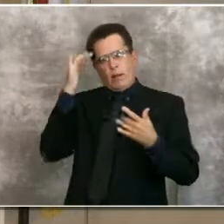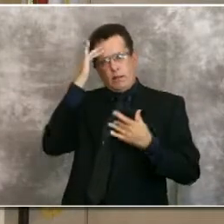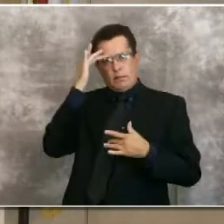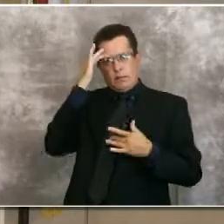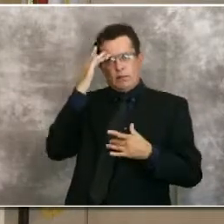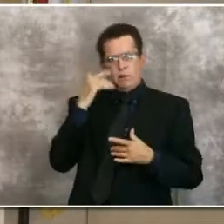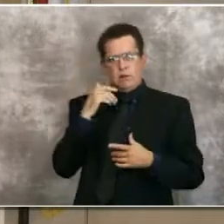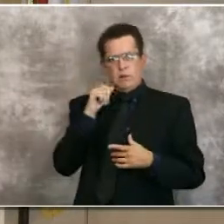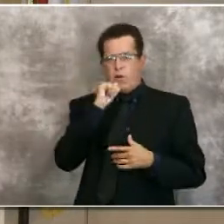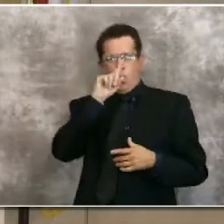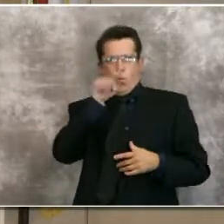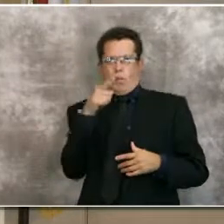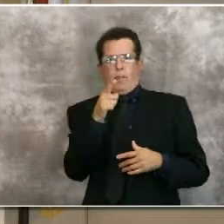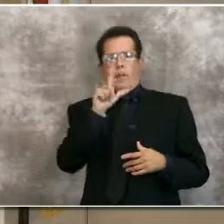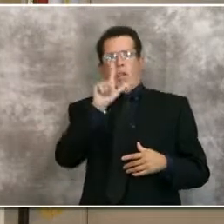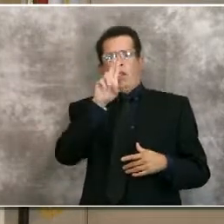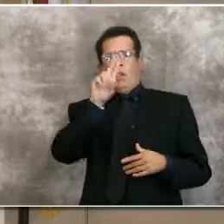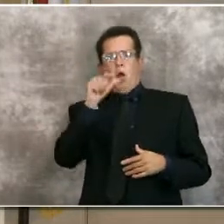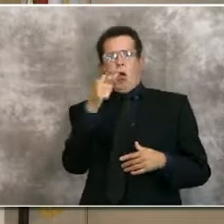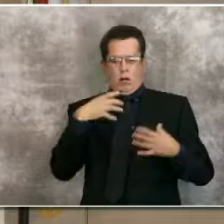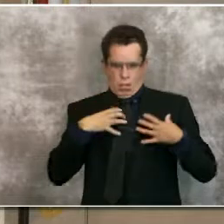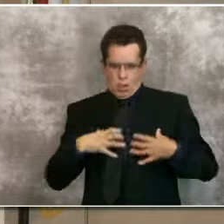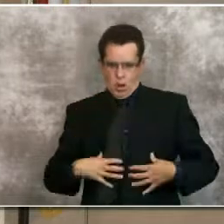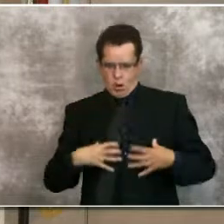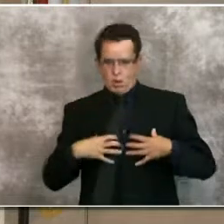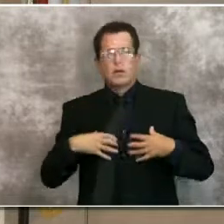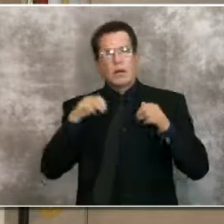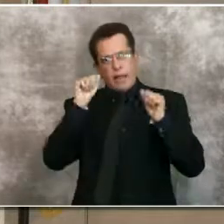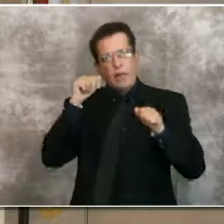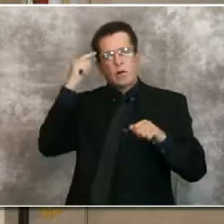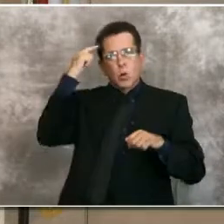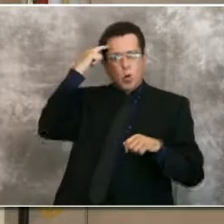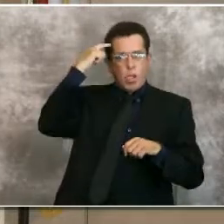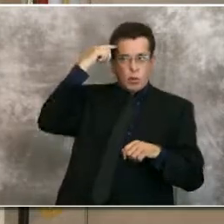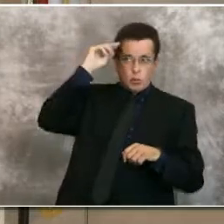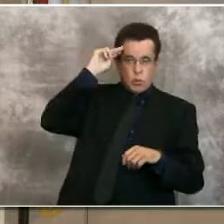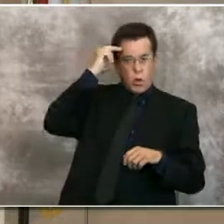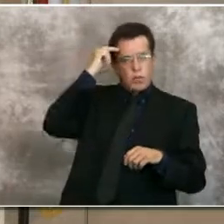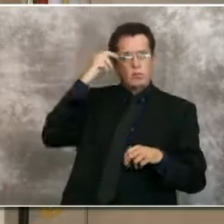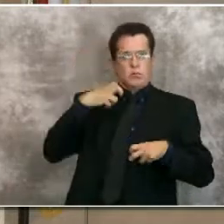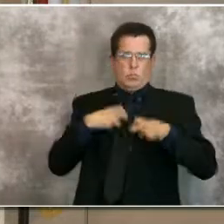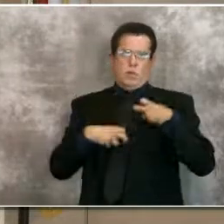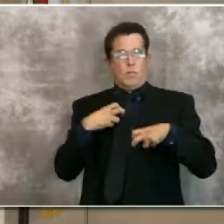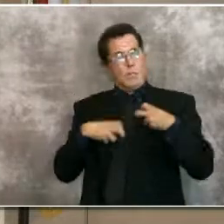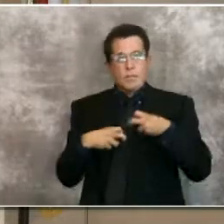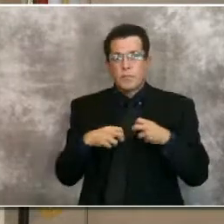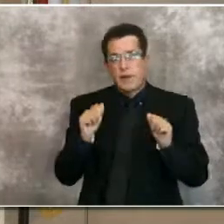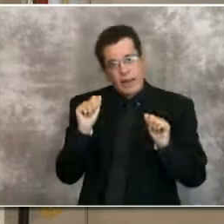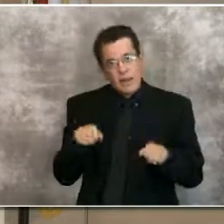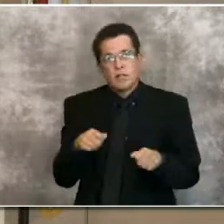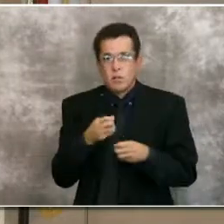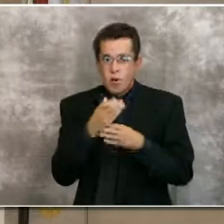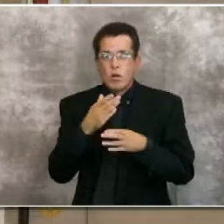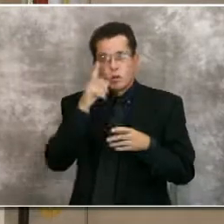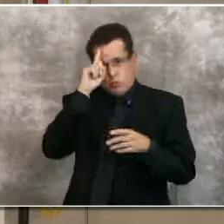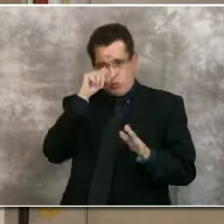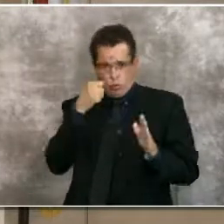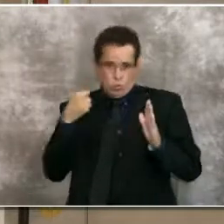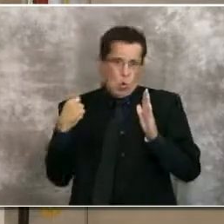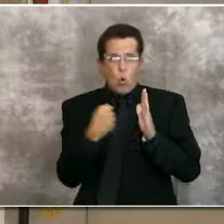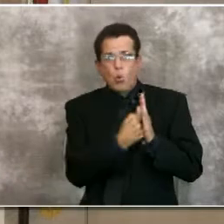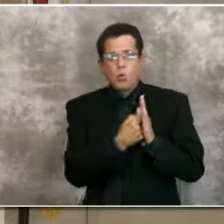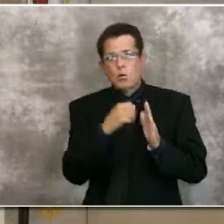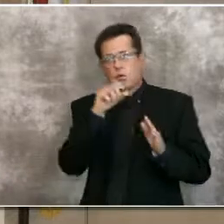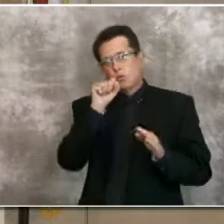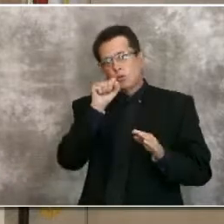not just limited to the lung. It causes neurologic disorder. We now know stroke is described